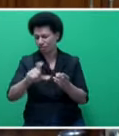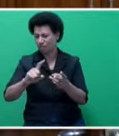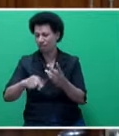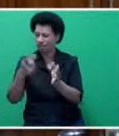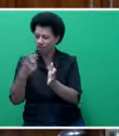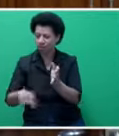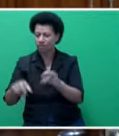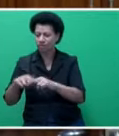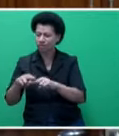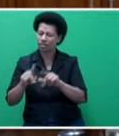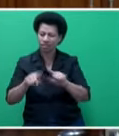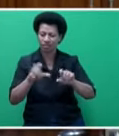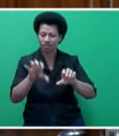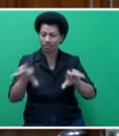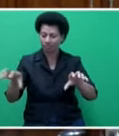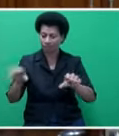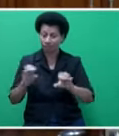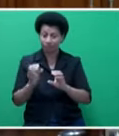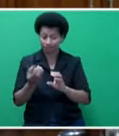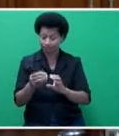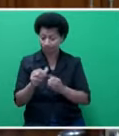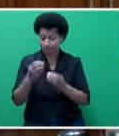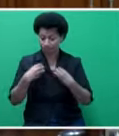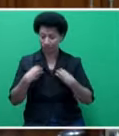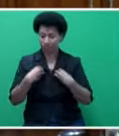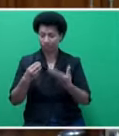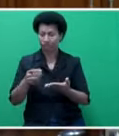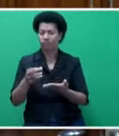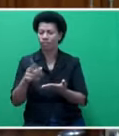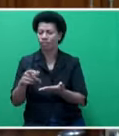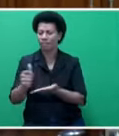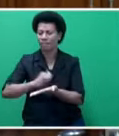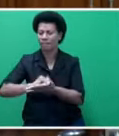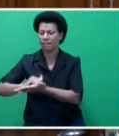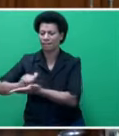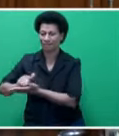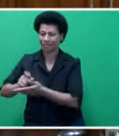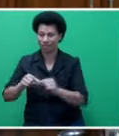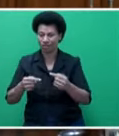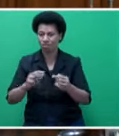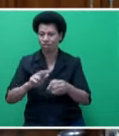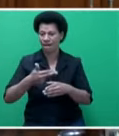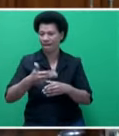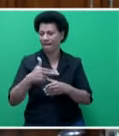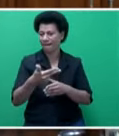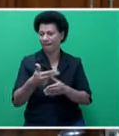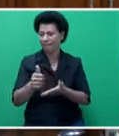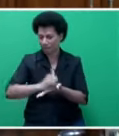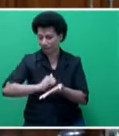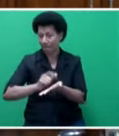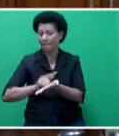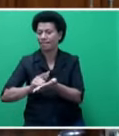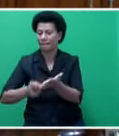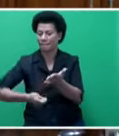Courts Fiji, Vision Investments and Subrails and others that actually do hire purchase.